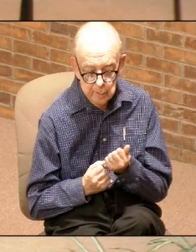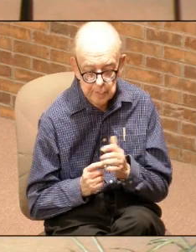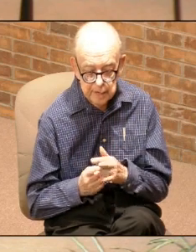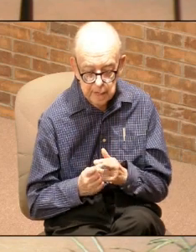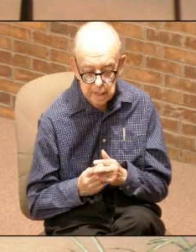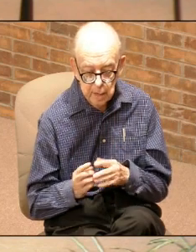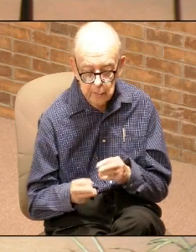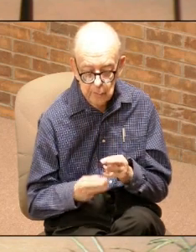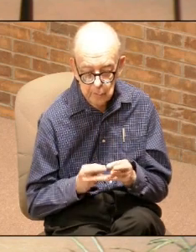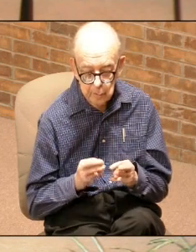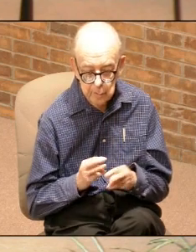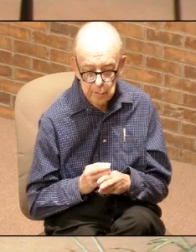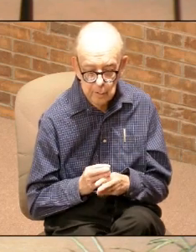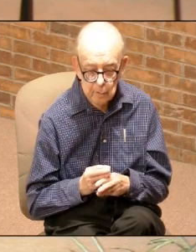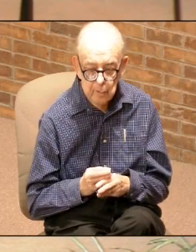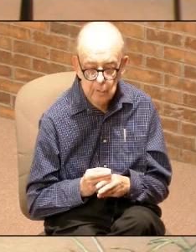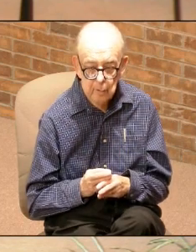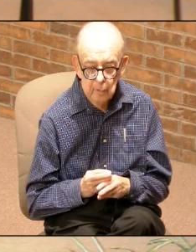world.